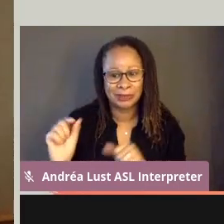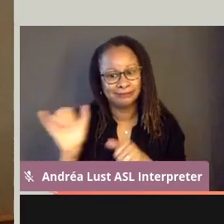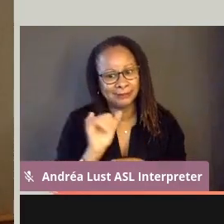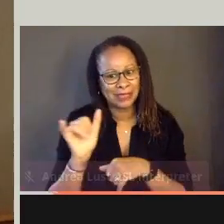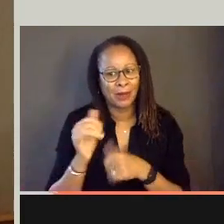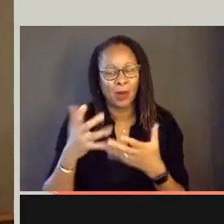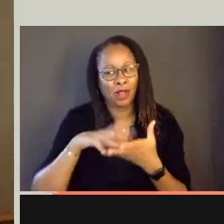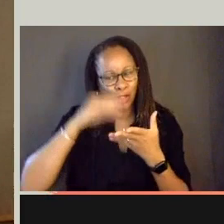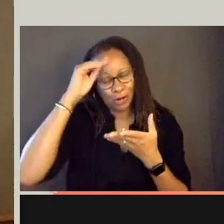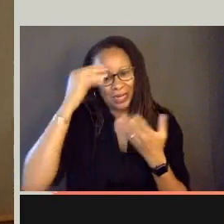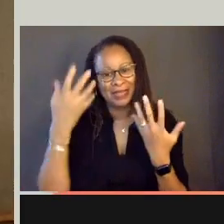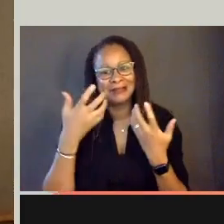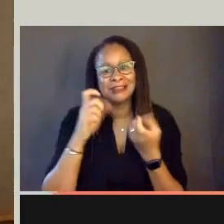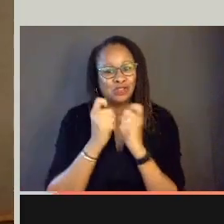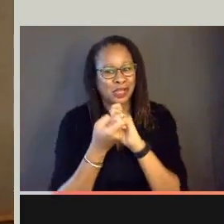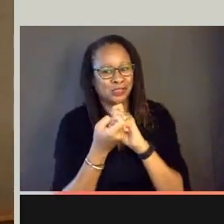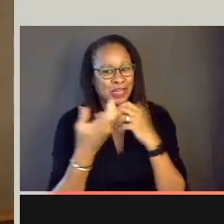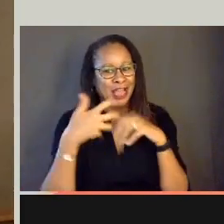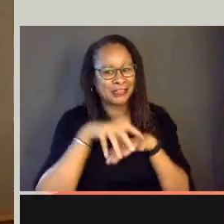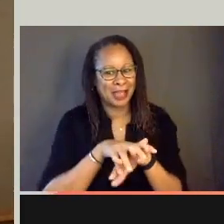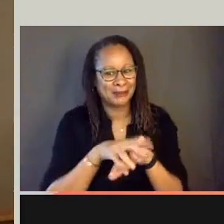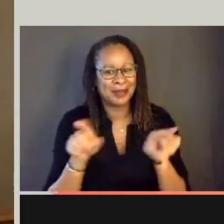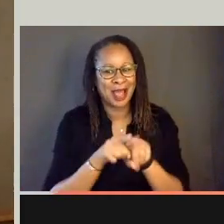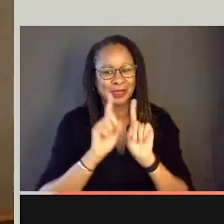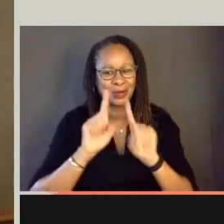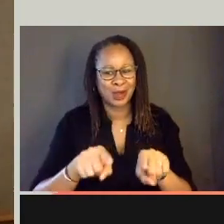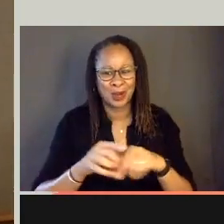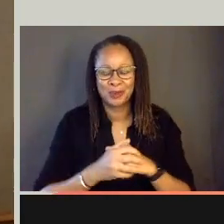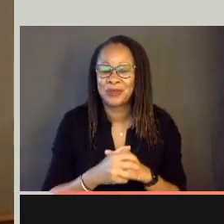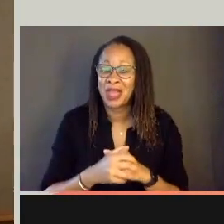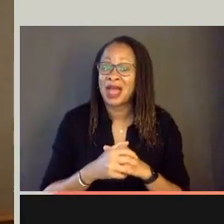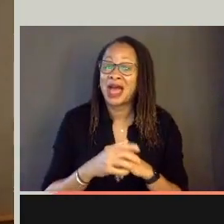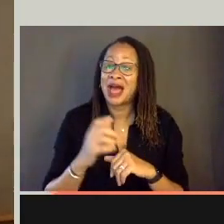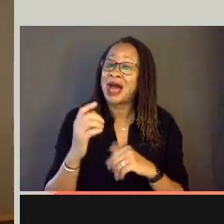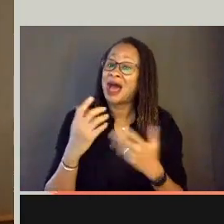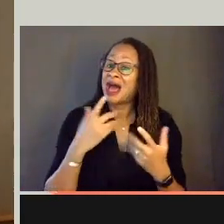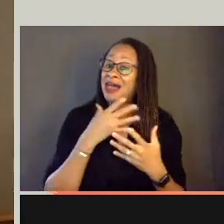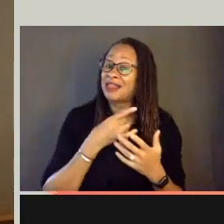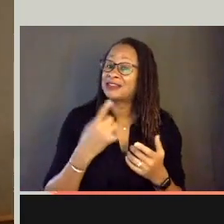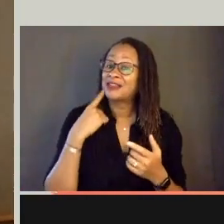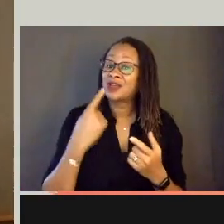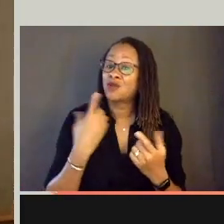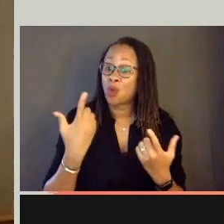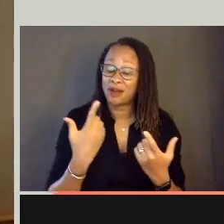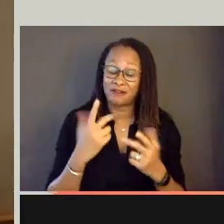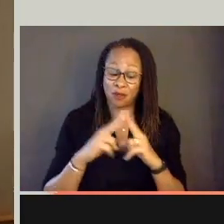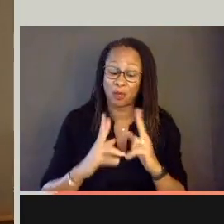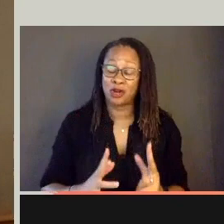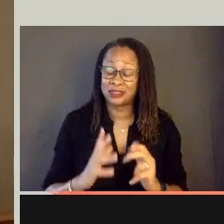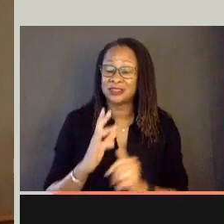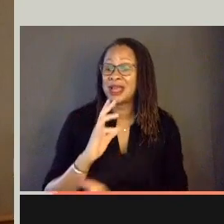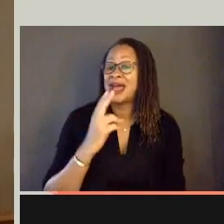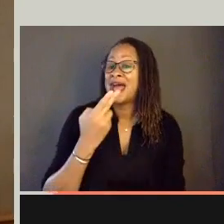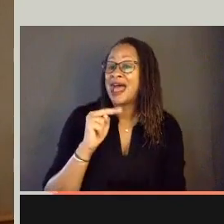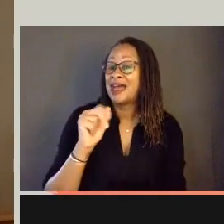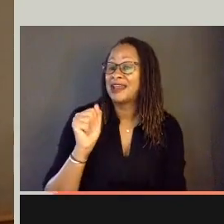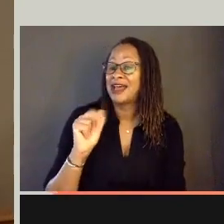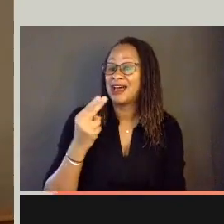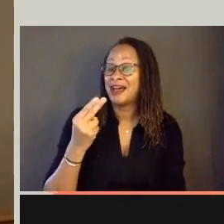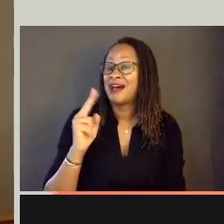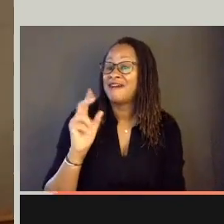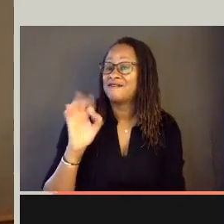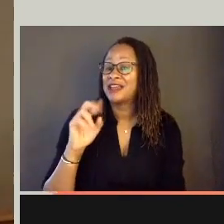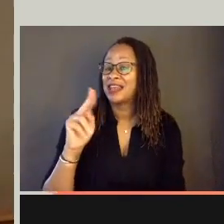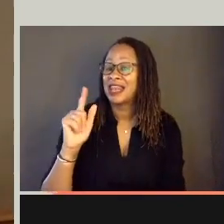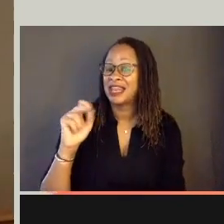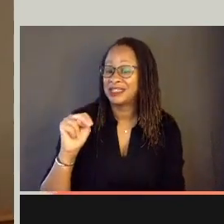go along. I like to think about something that one of our partners at Crux, Hannah Fenlon, said during our moderator